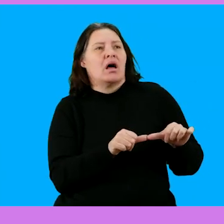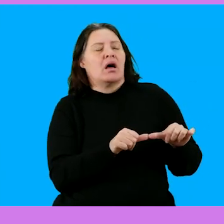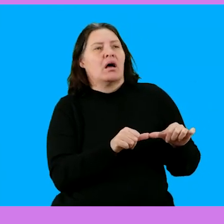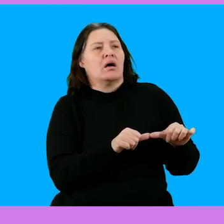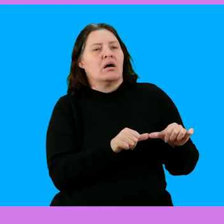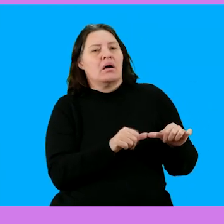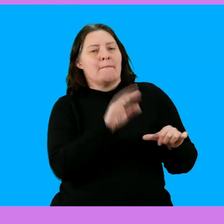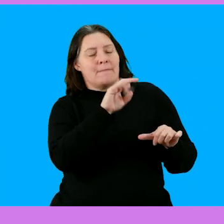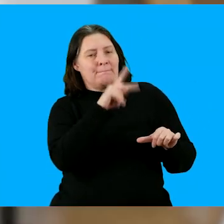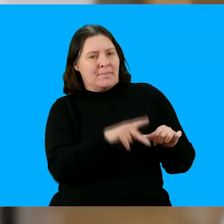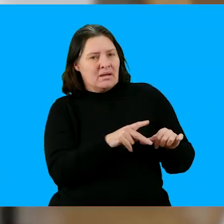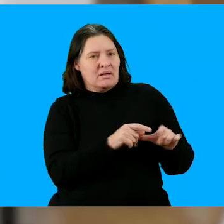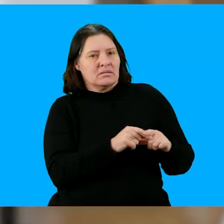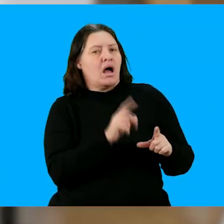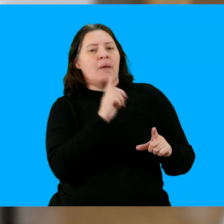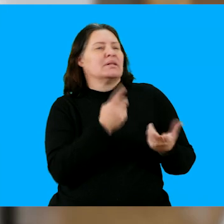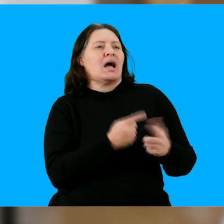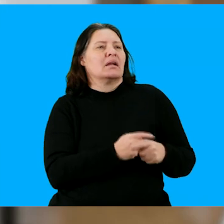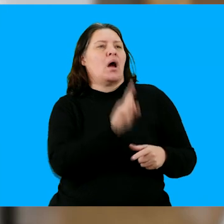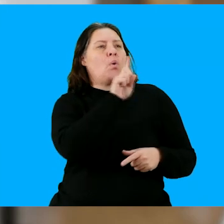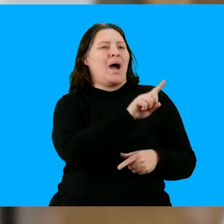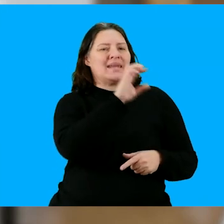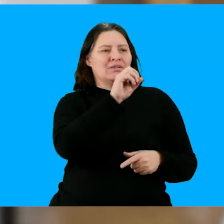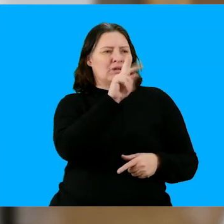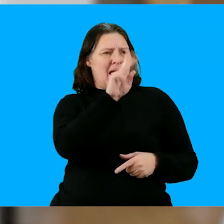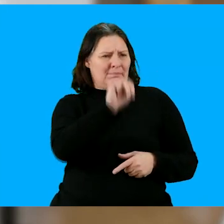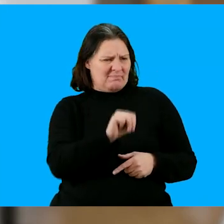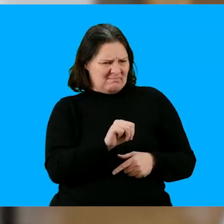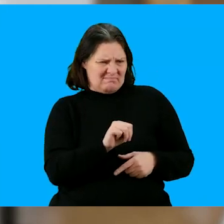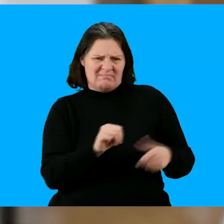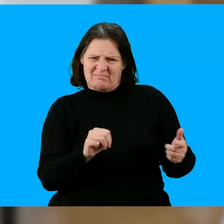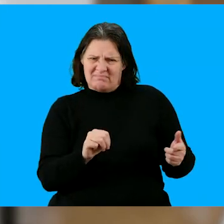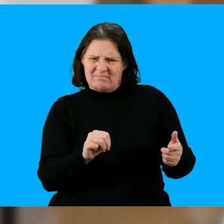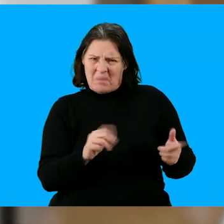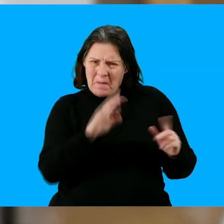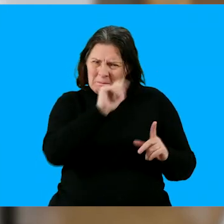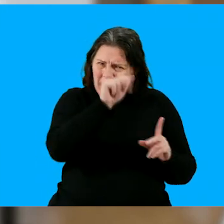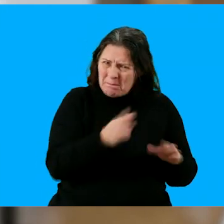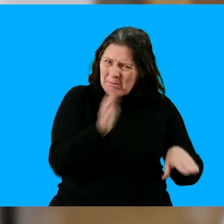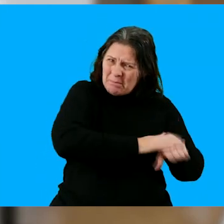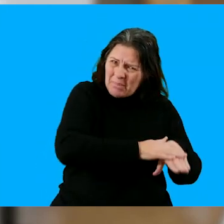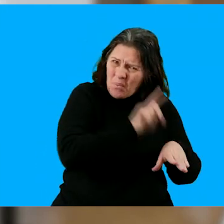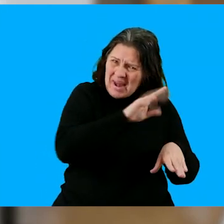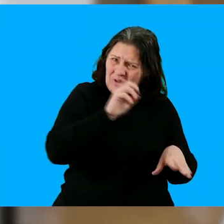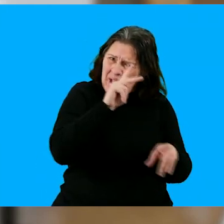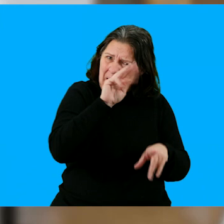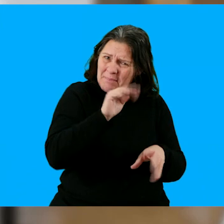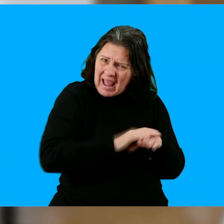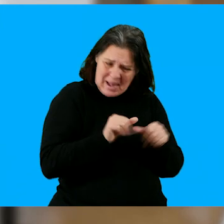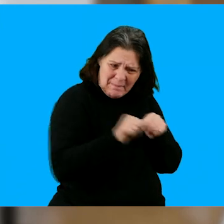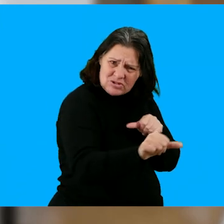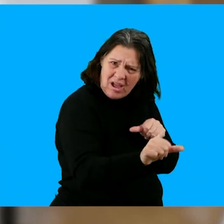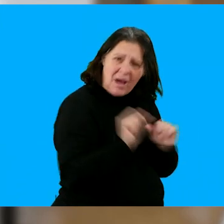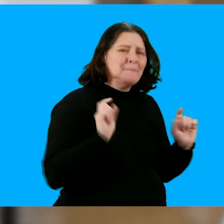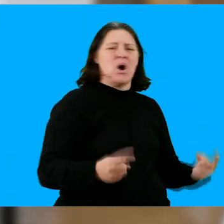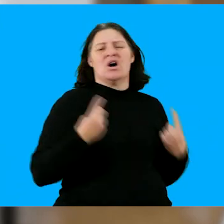learners measured, for example, on a map, and the answer was something like 100 kilometers. I mean, that's unrealistic. We